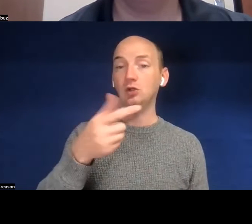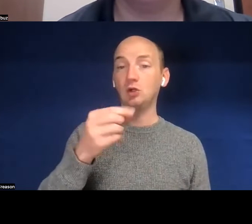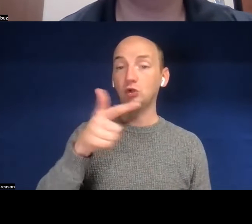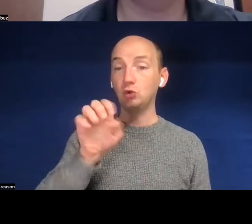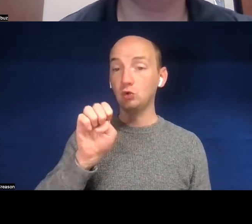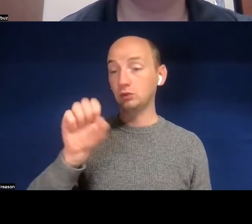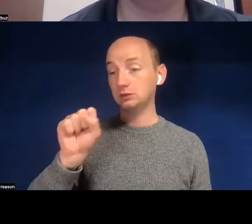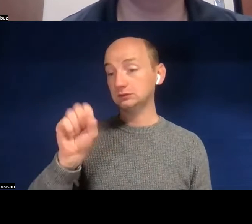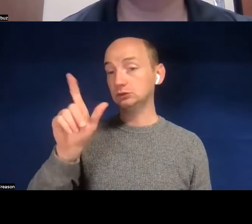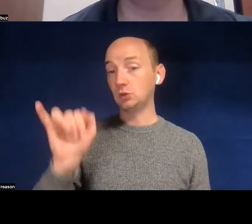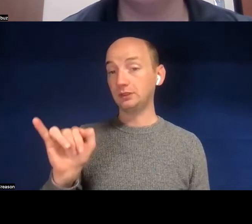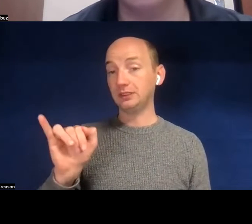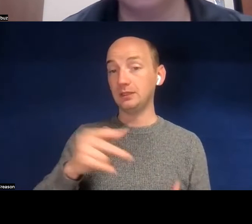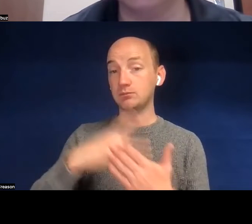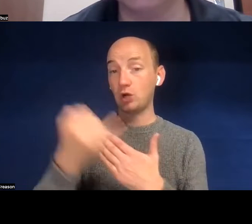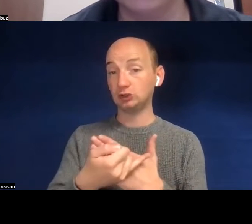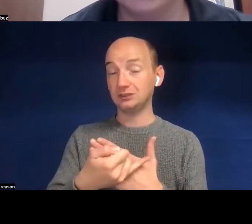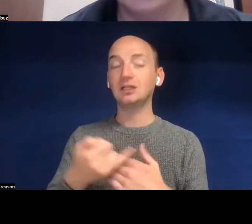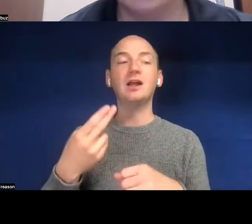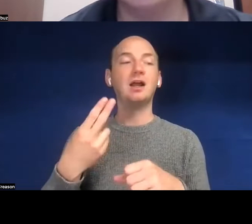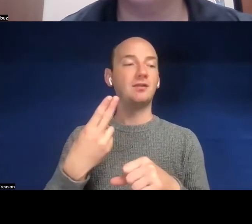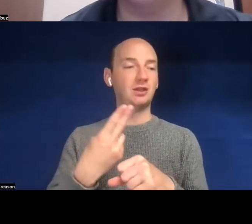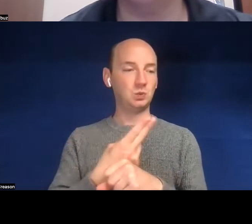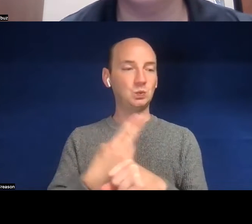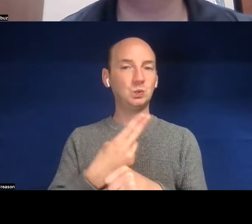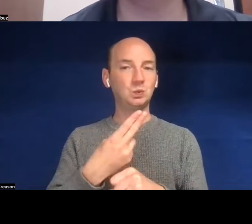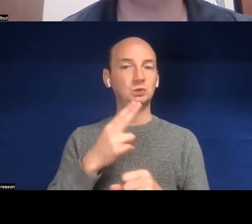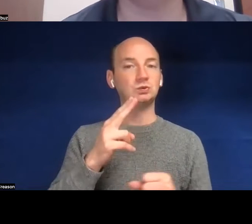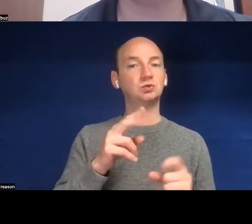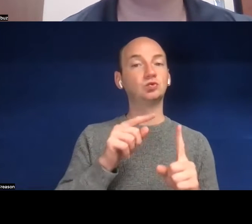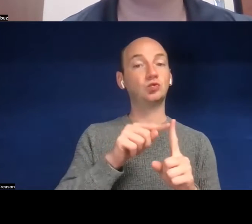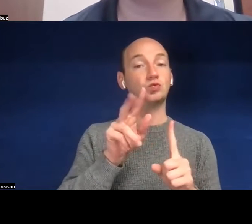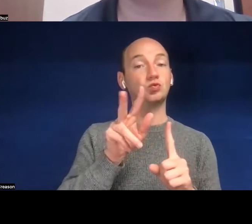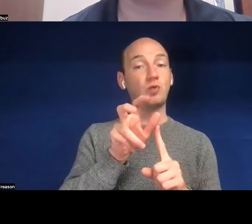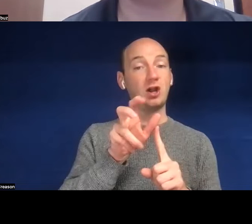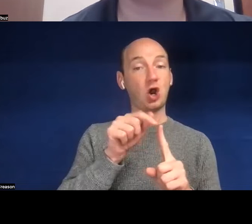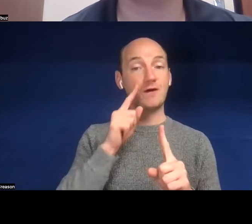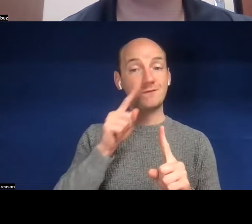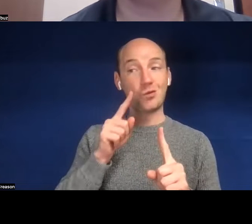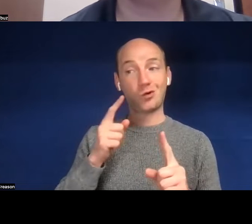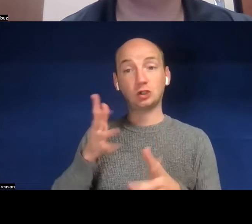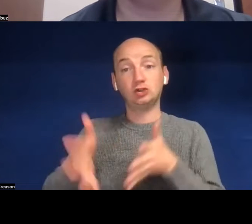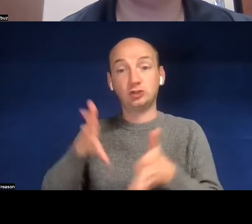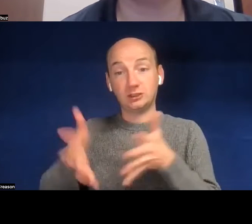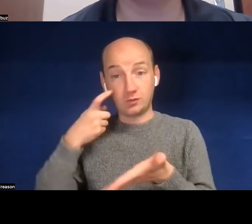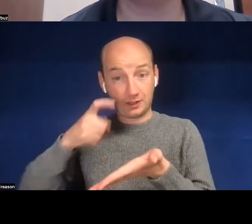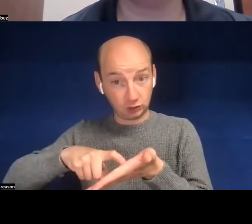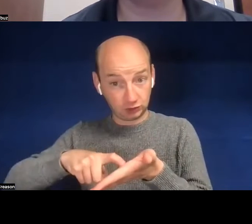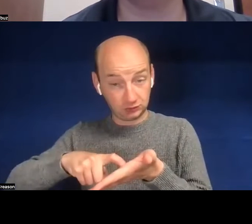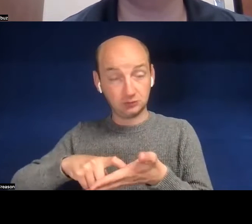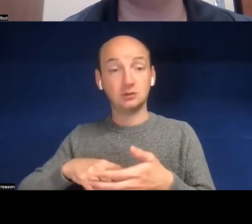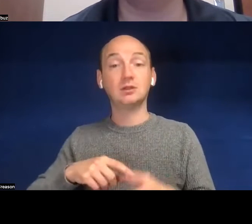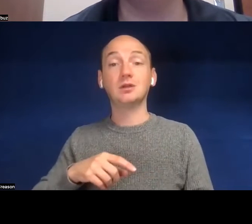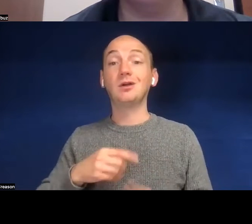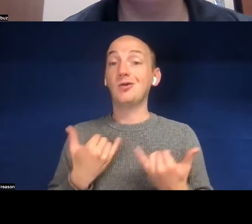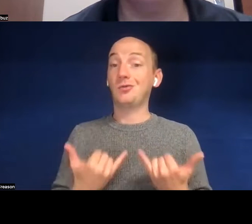radar as a method for gesture recognition. And they've currently integrated radar sensors in their Google